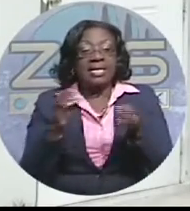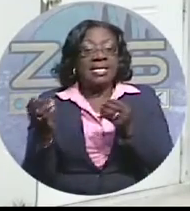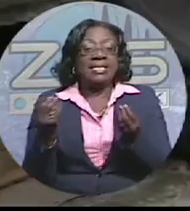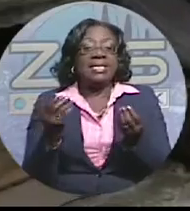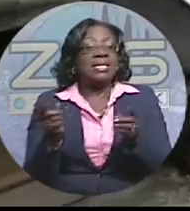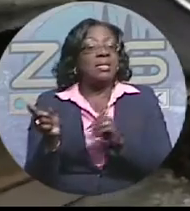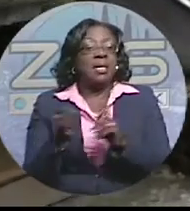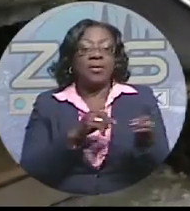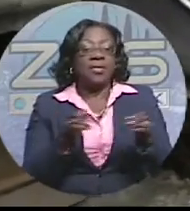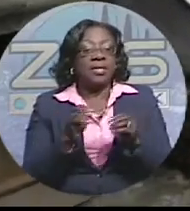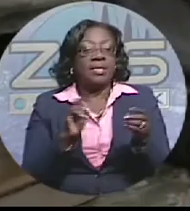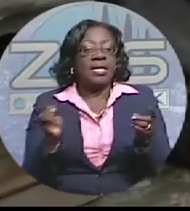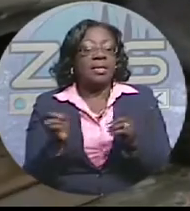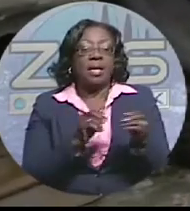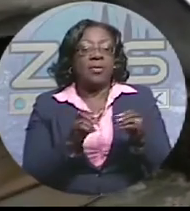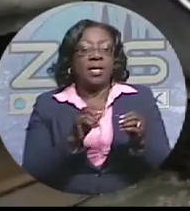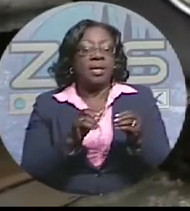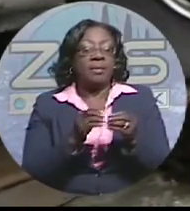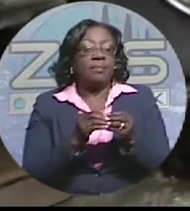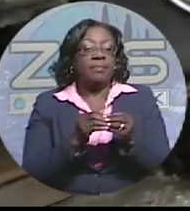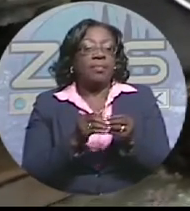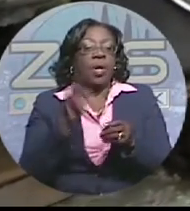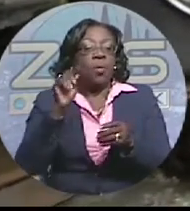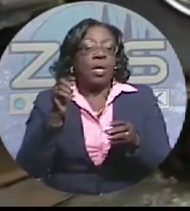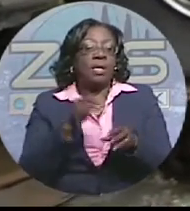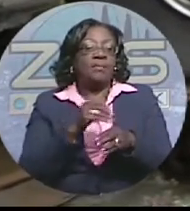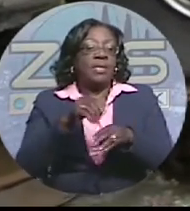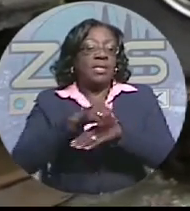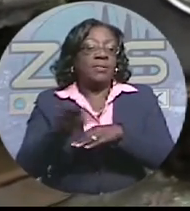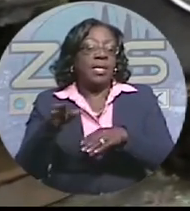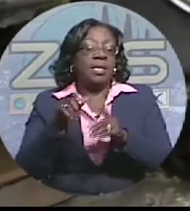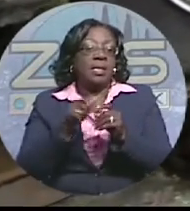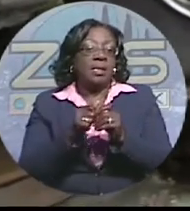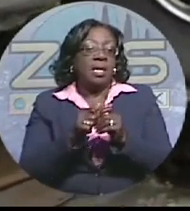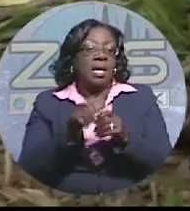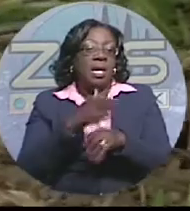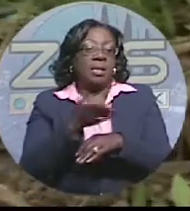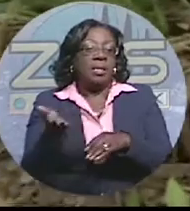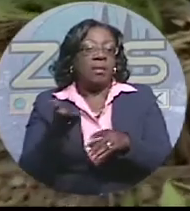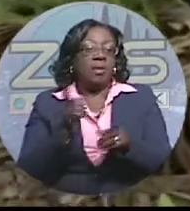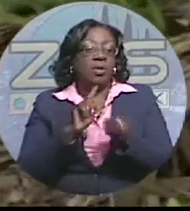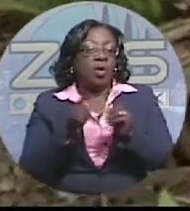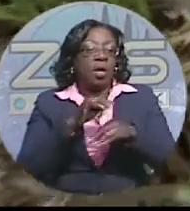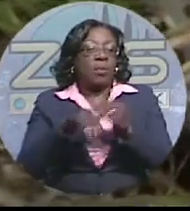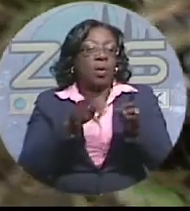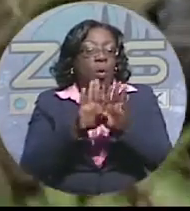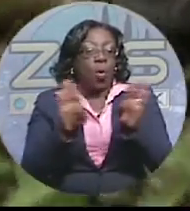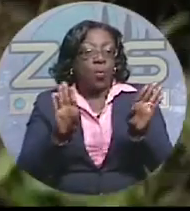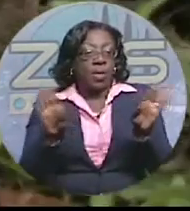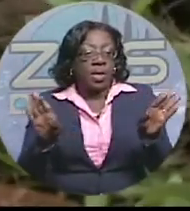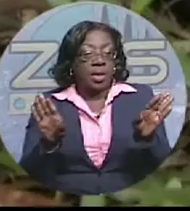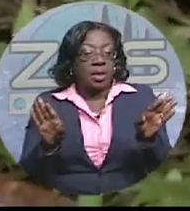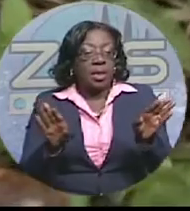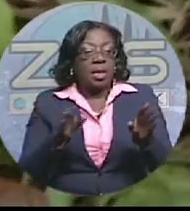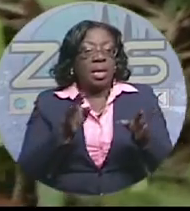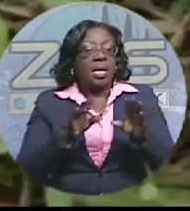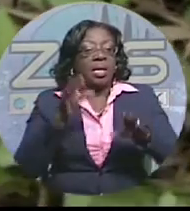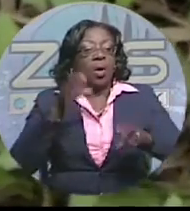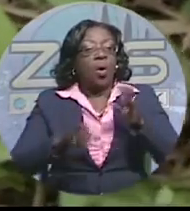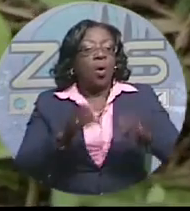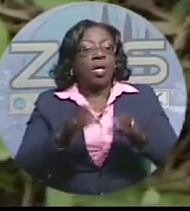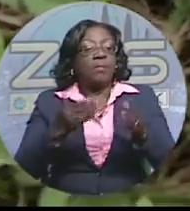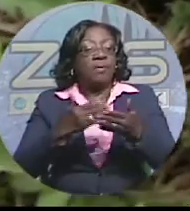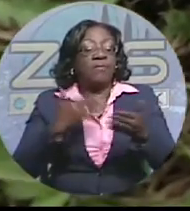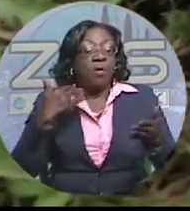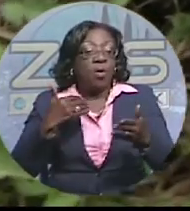these persons in a bulk. And I know one has been suspended, and there were talks about opening a court before. So